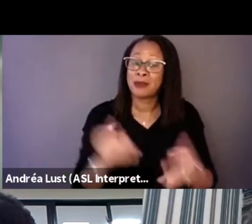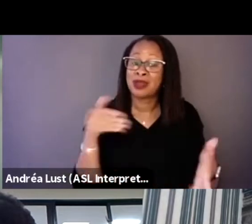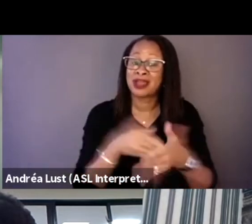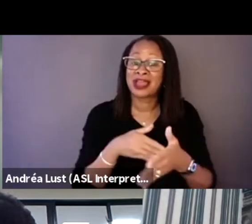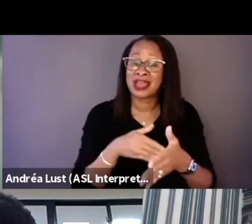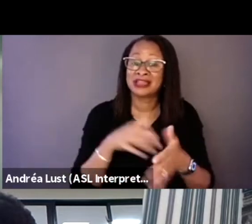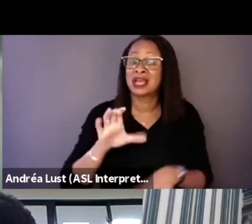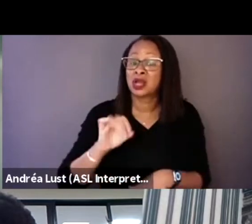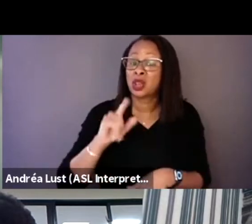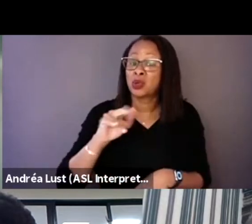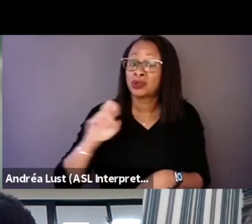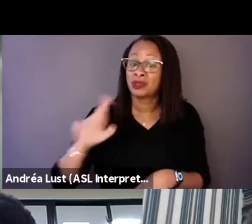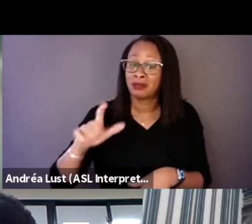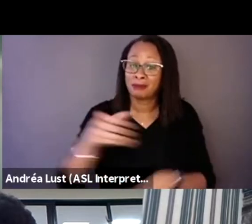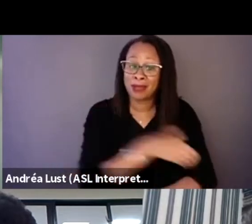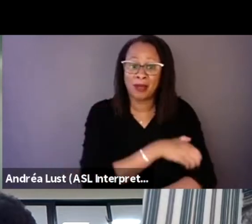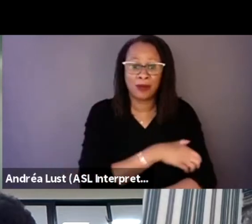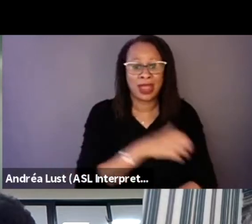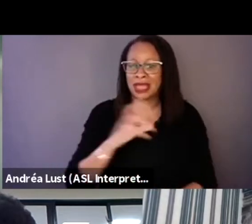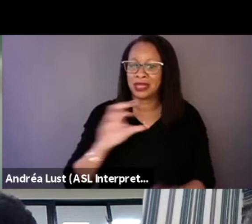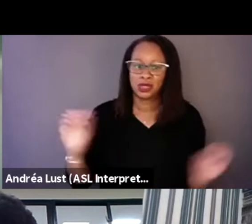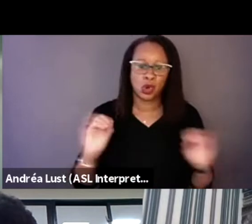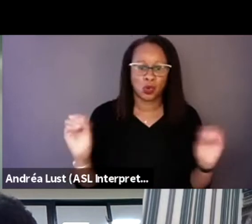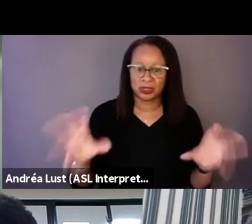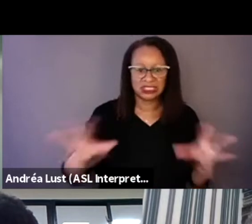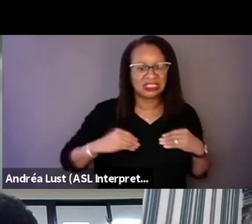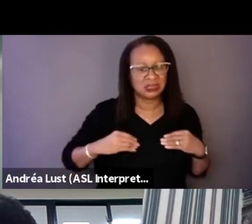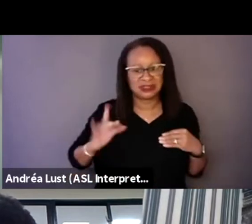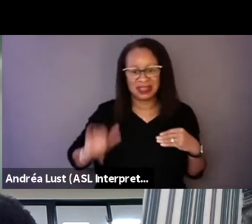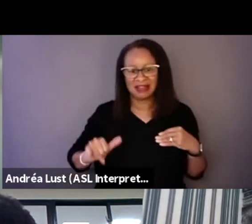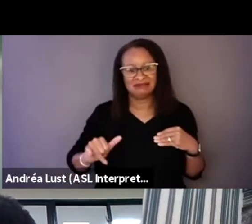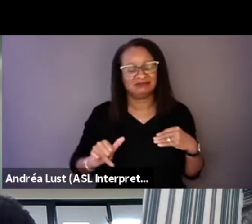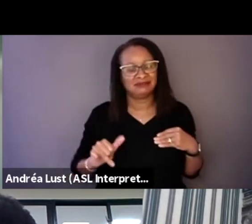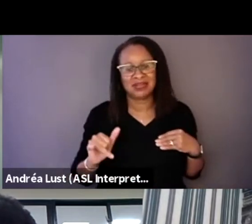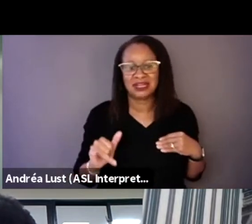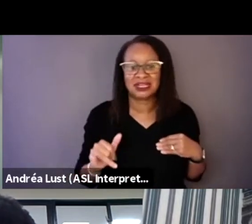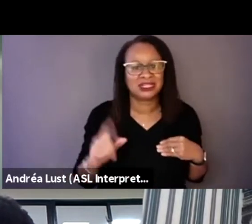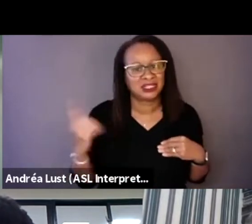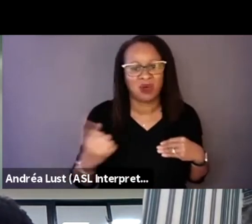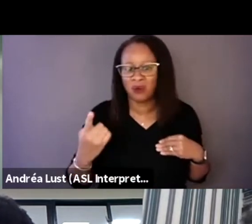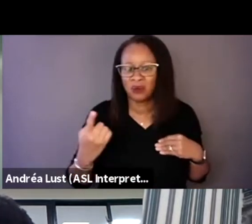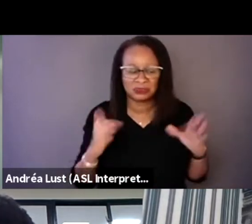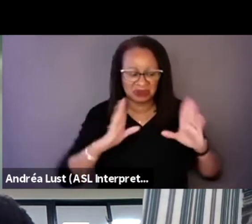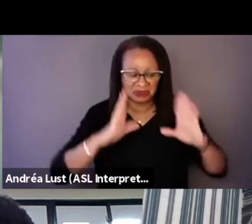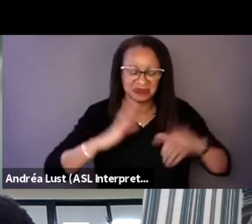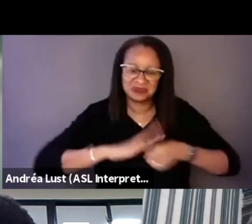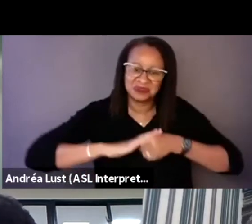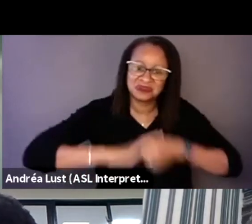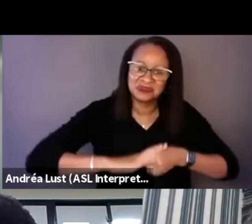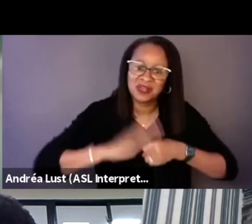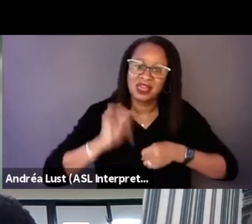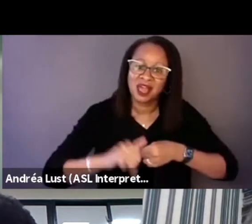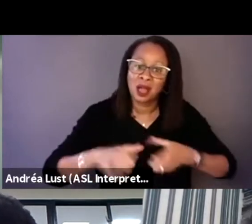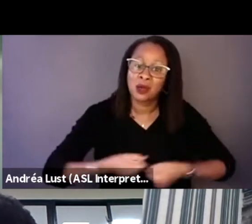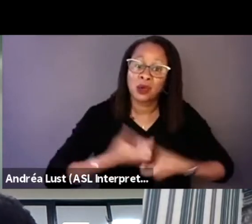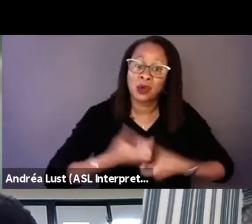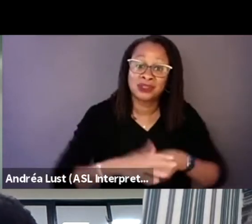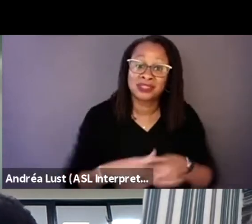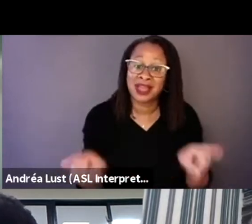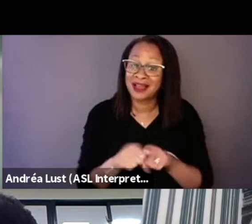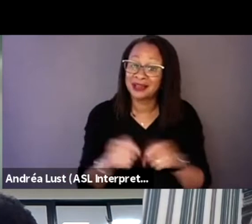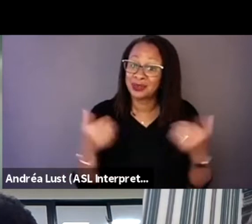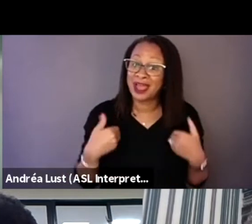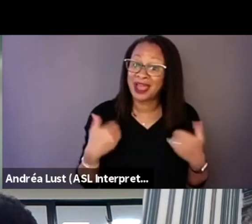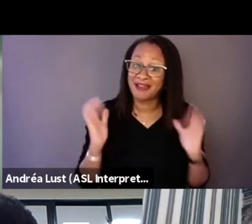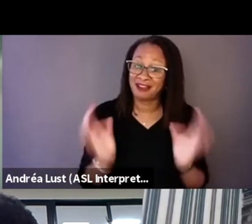never sat well with anyone in the world. And it has always been a tension. And as we're having, you know, conversations about